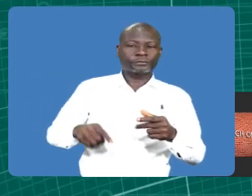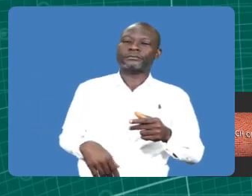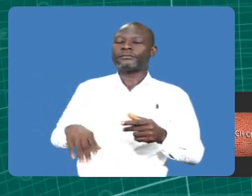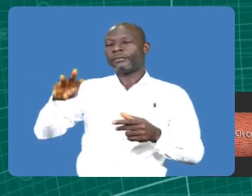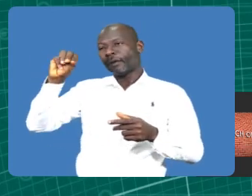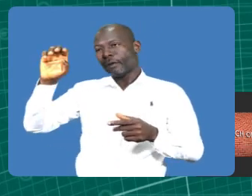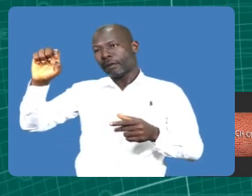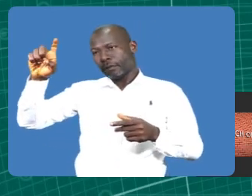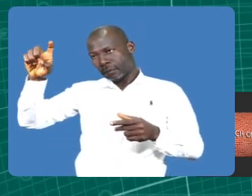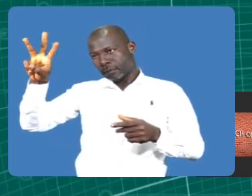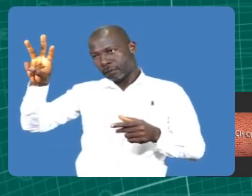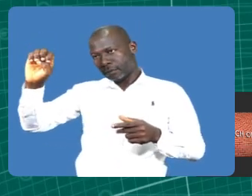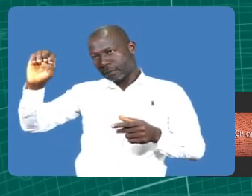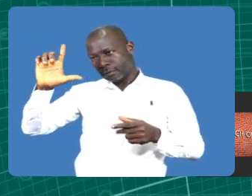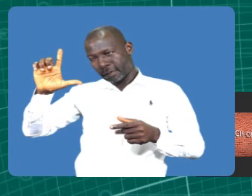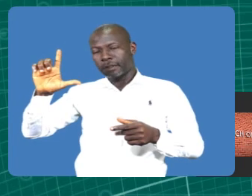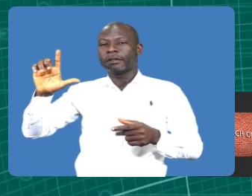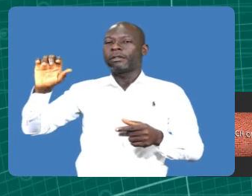Maxwell Afiedanyo.